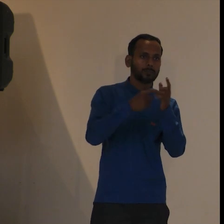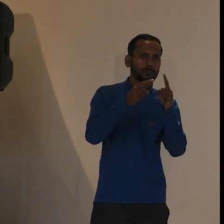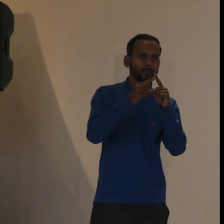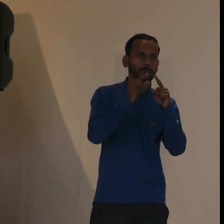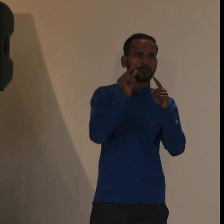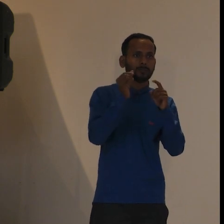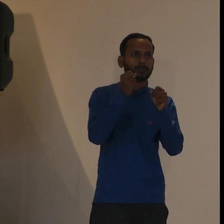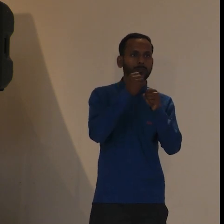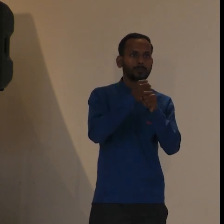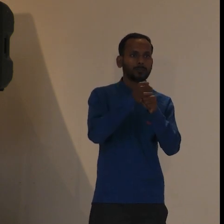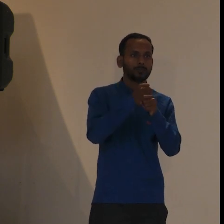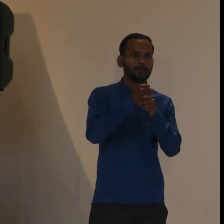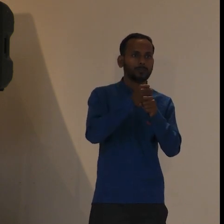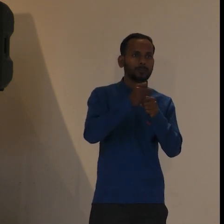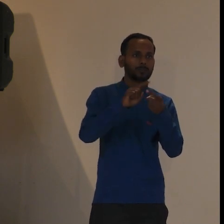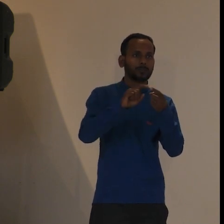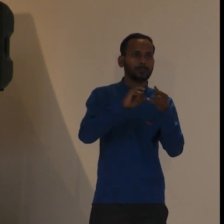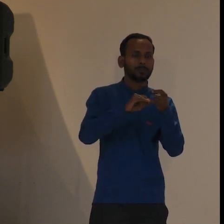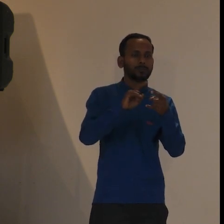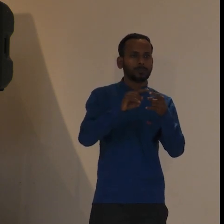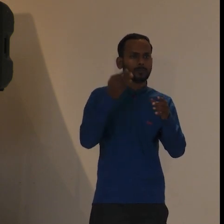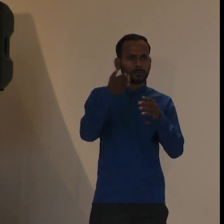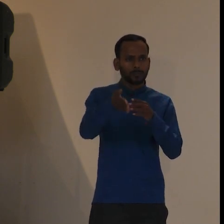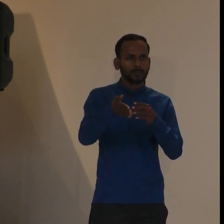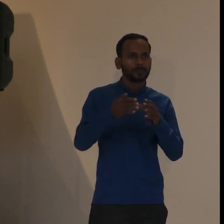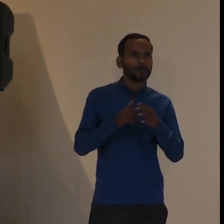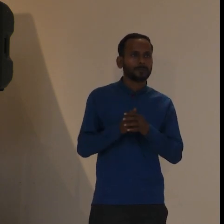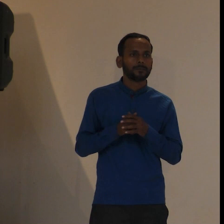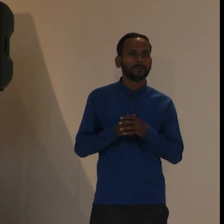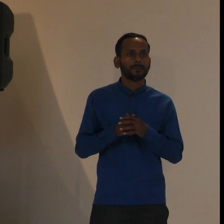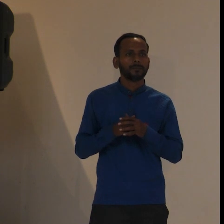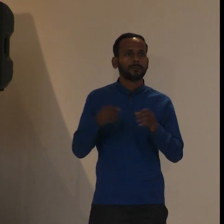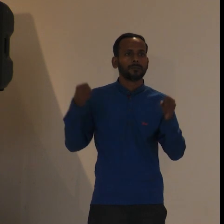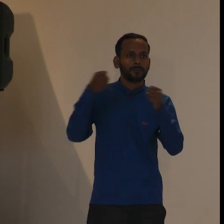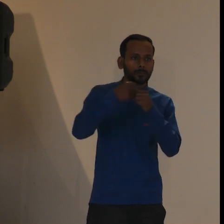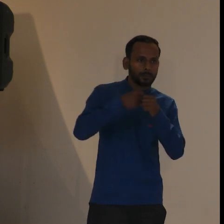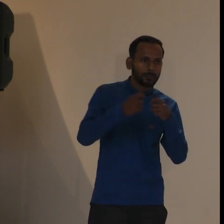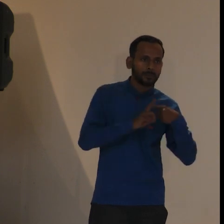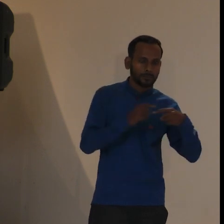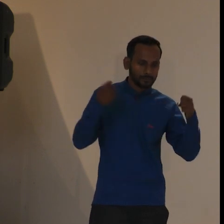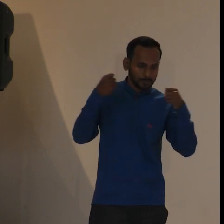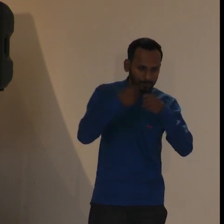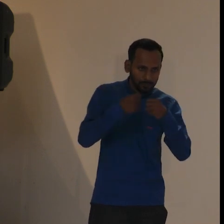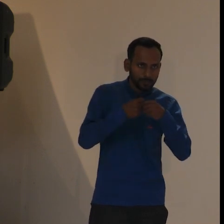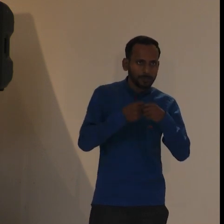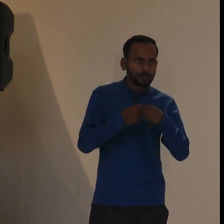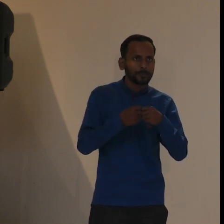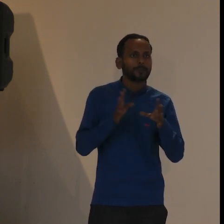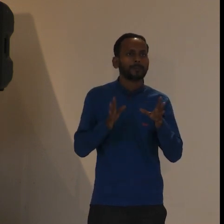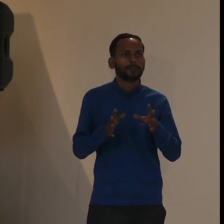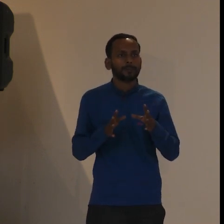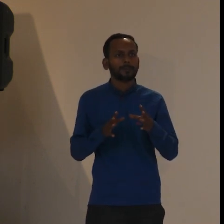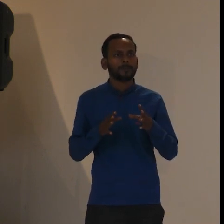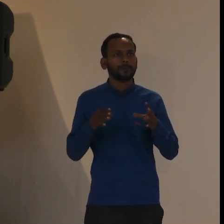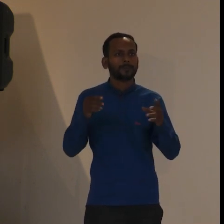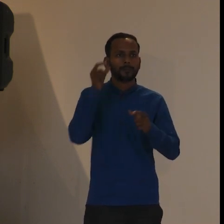interruption that a very important moment of history you're drawing our attention to. I think, and I want to answer it in a slightly different way.